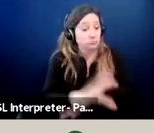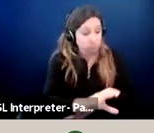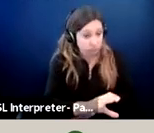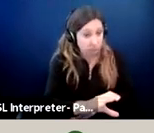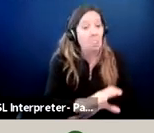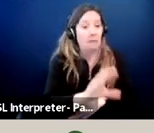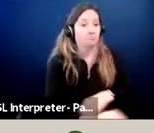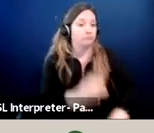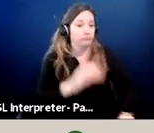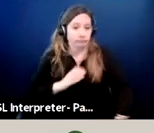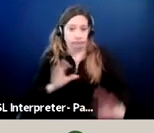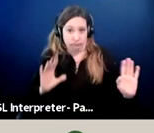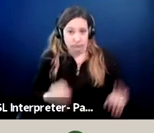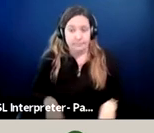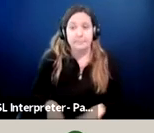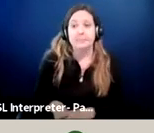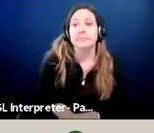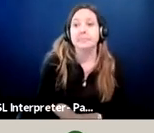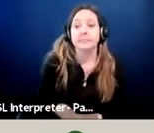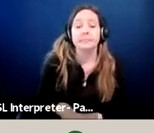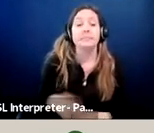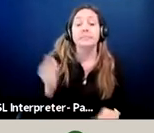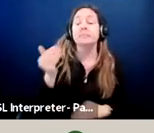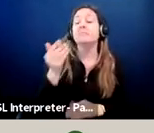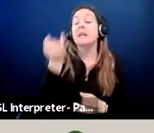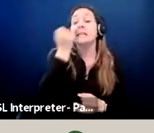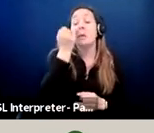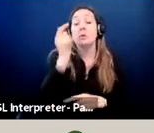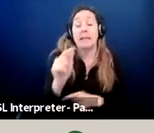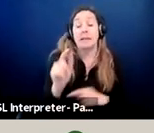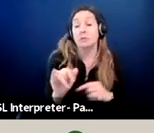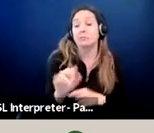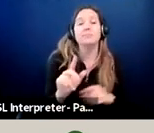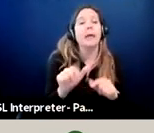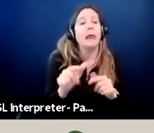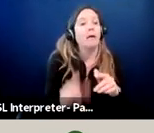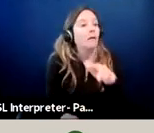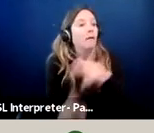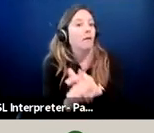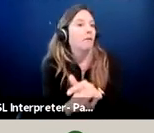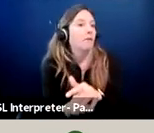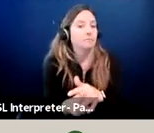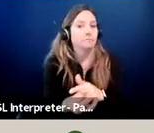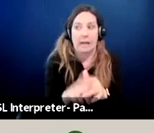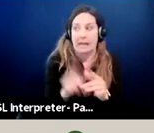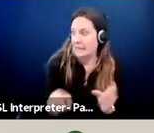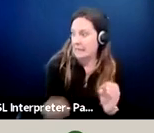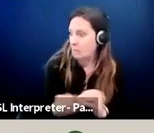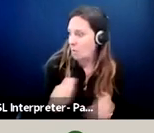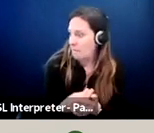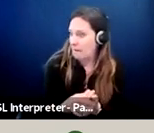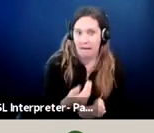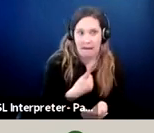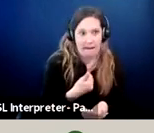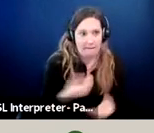Now, by the time you come to June and let's say, oh, right, we need more money because we've got other hires we need to do. Well, you've already got 6 months of